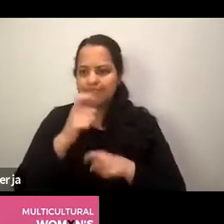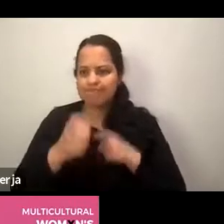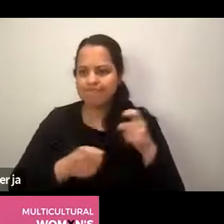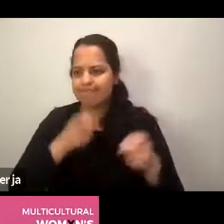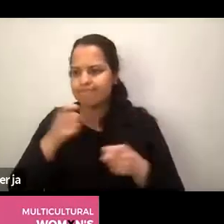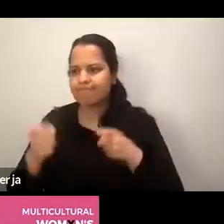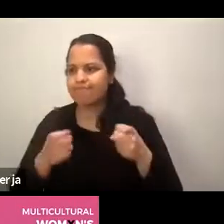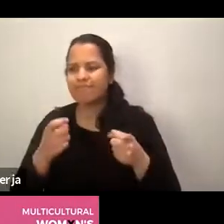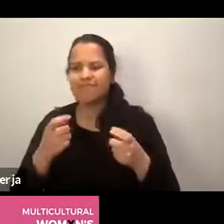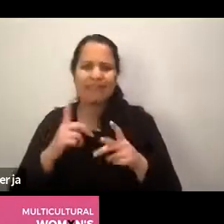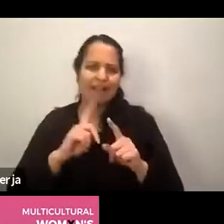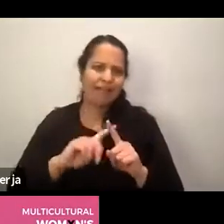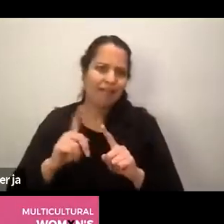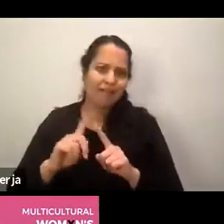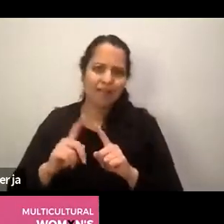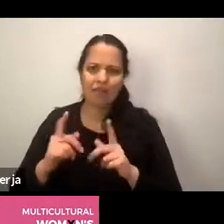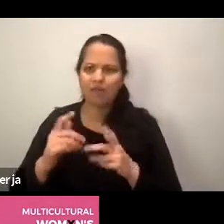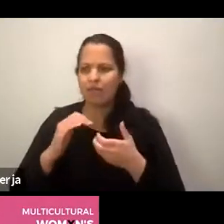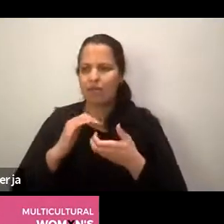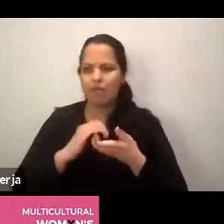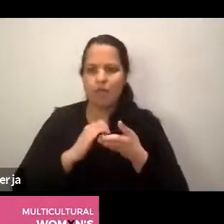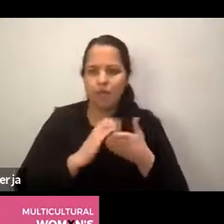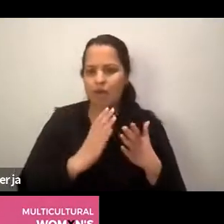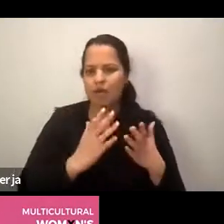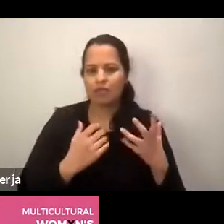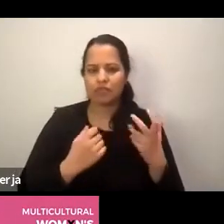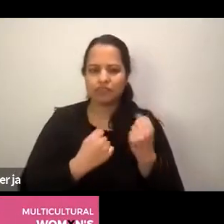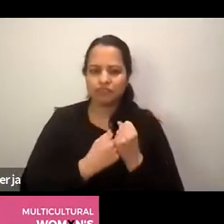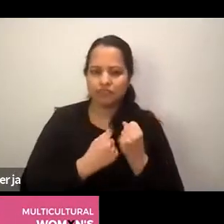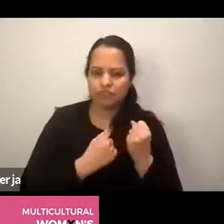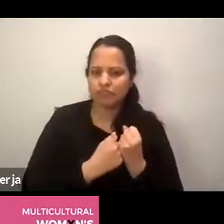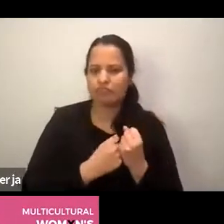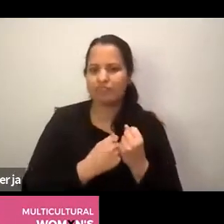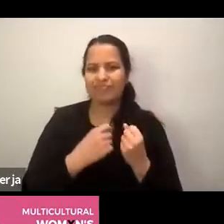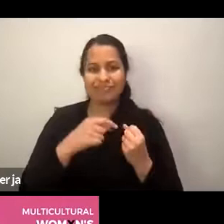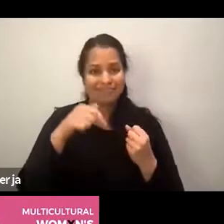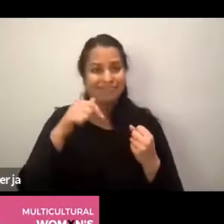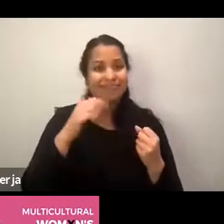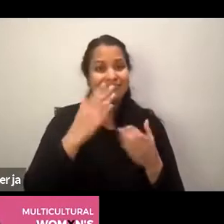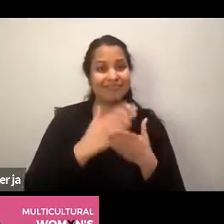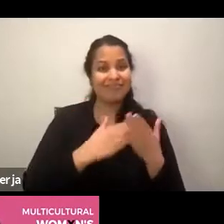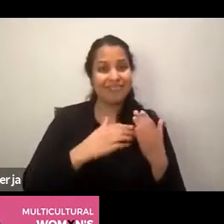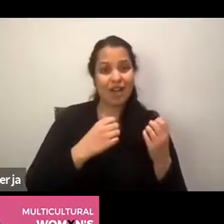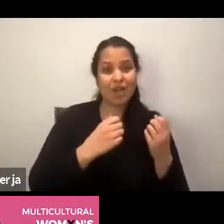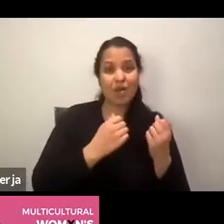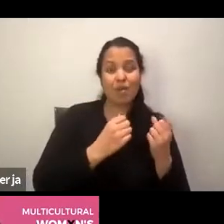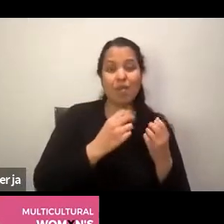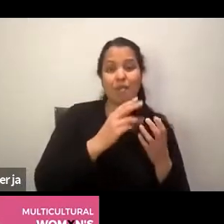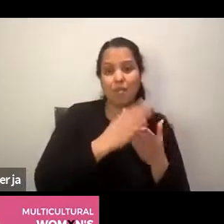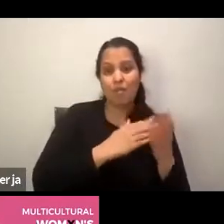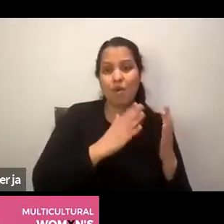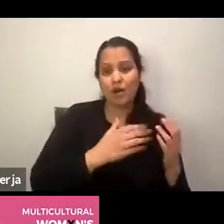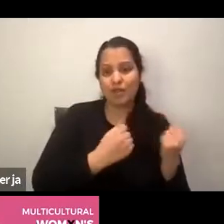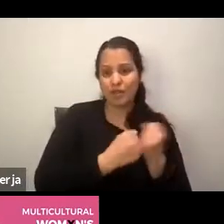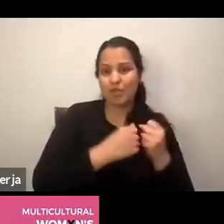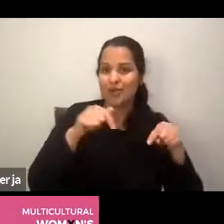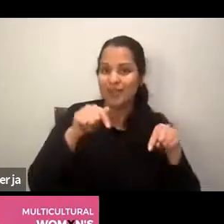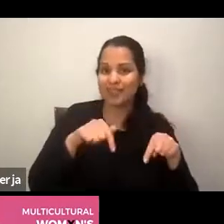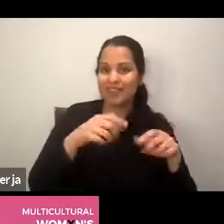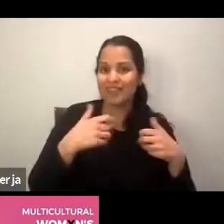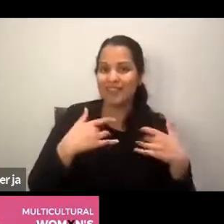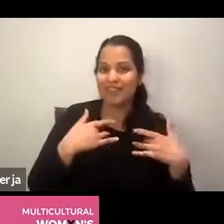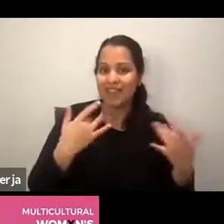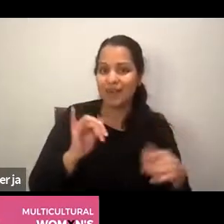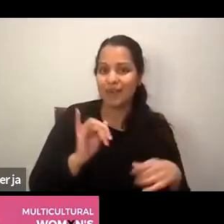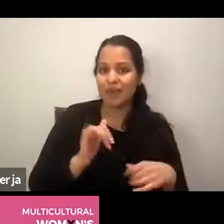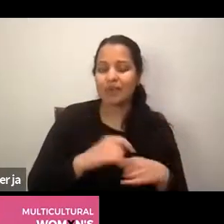of so many different partners, some who are actually also supporting this event. What we found in the questions and the